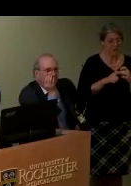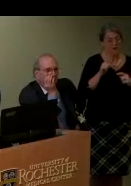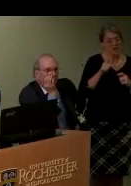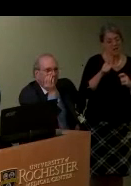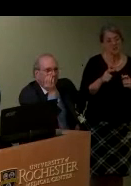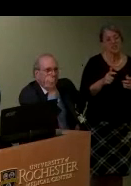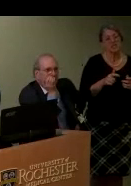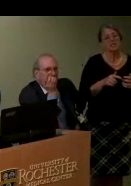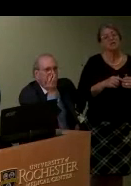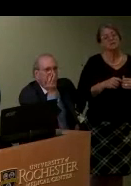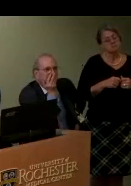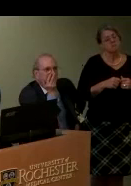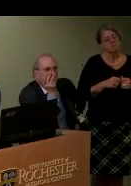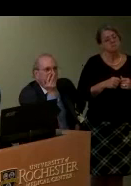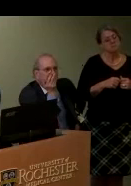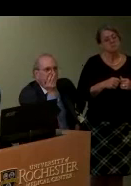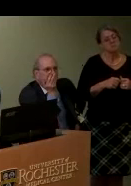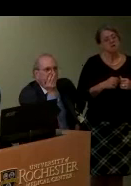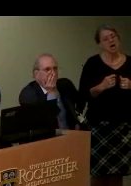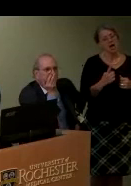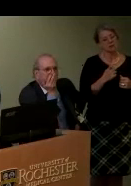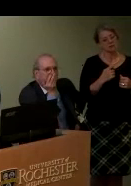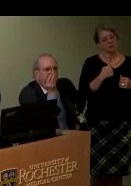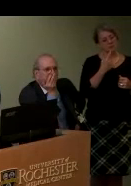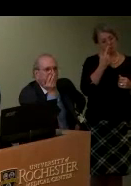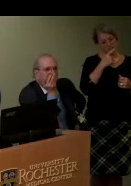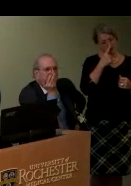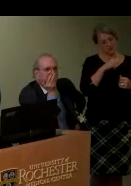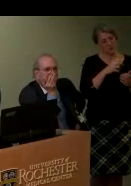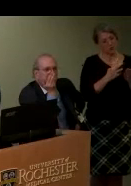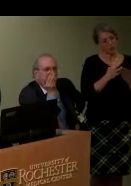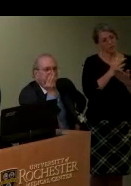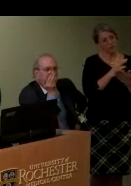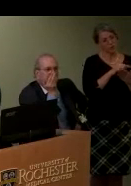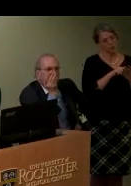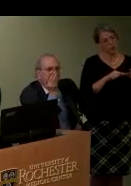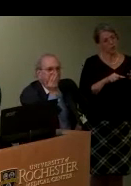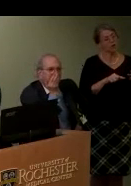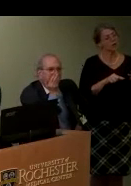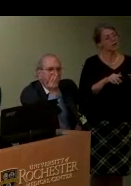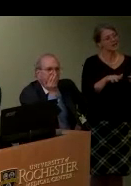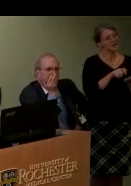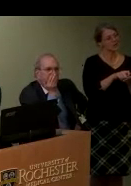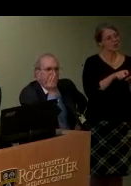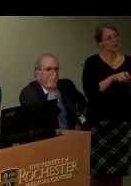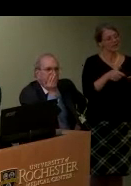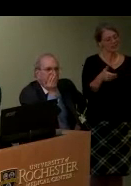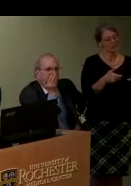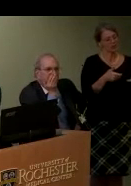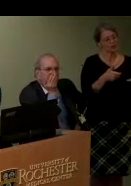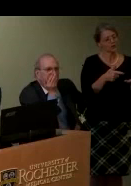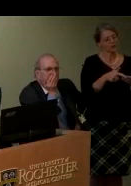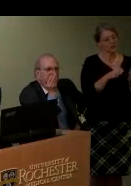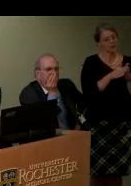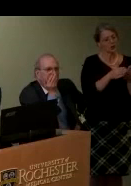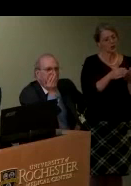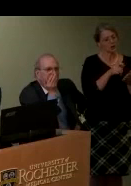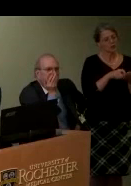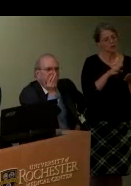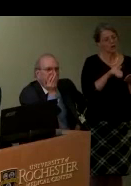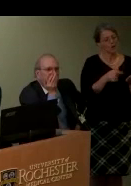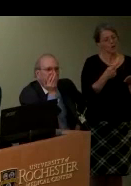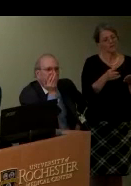where he asked me if I would review something. He had written an introduction to a book written by one of